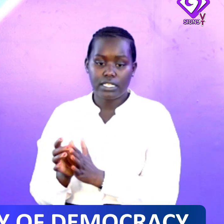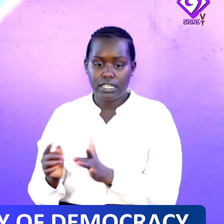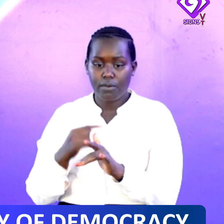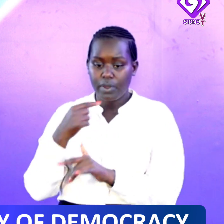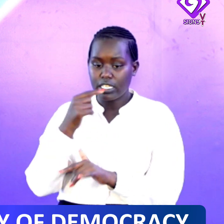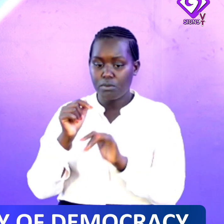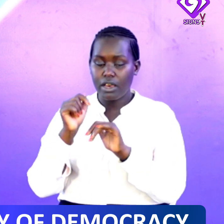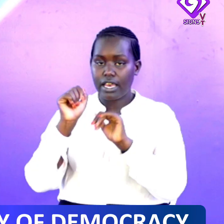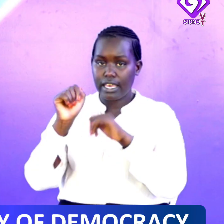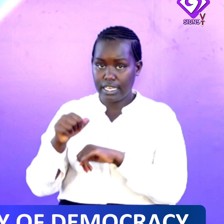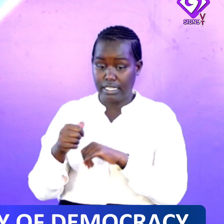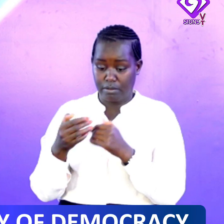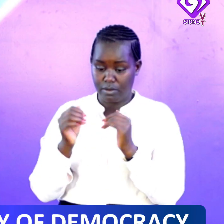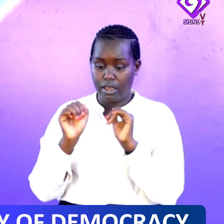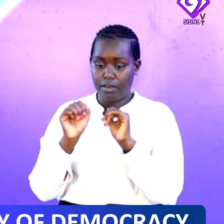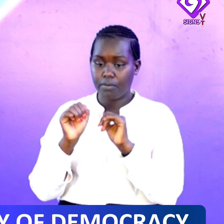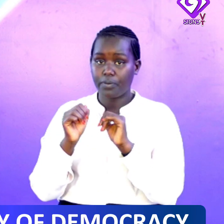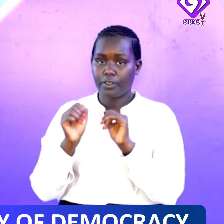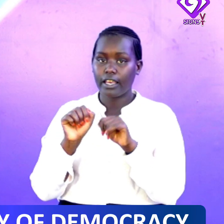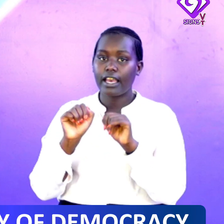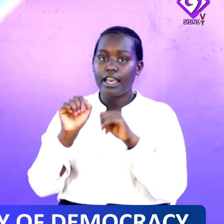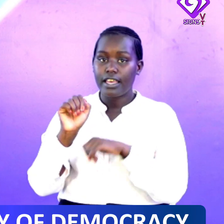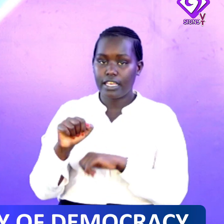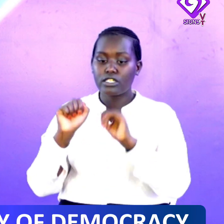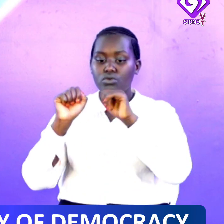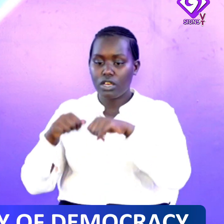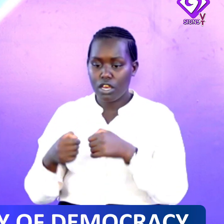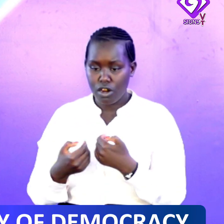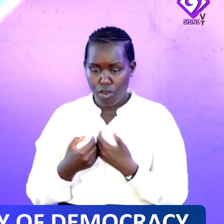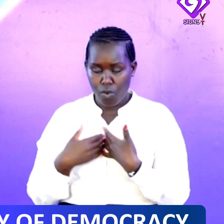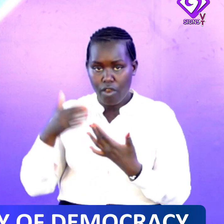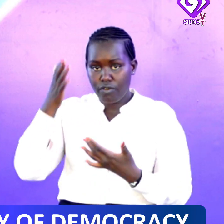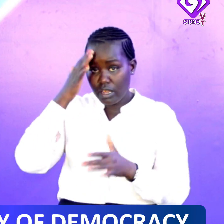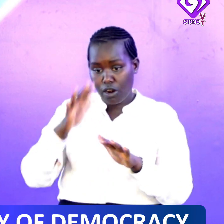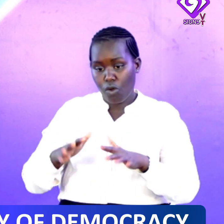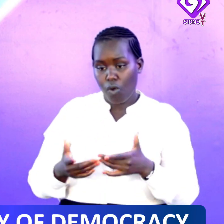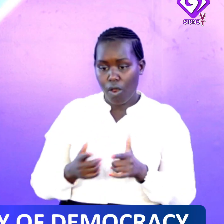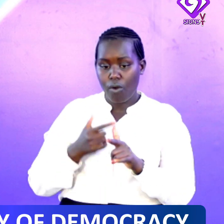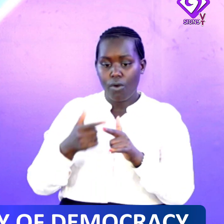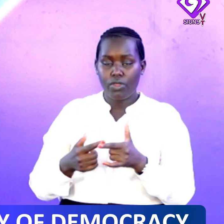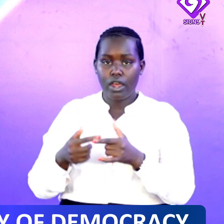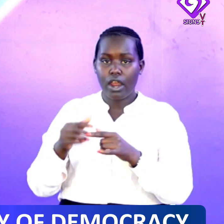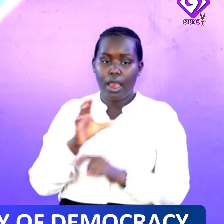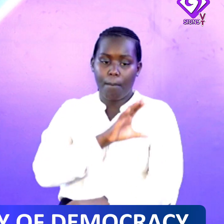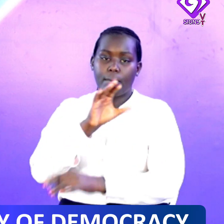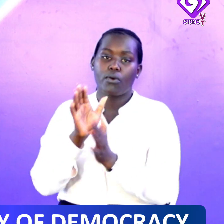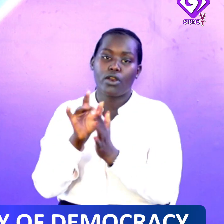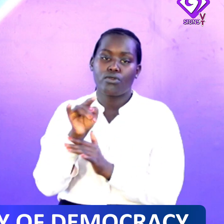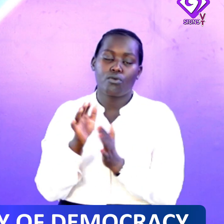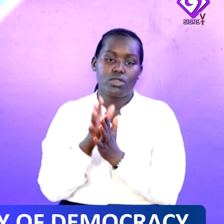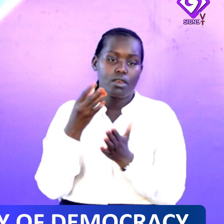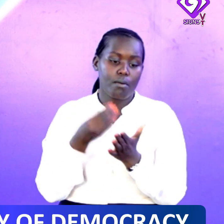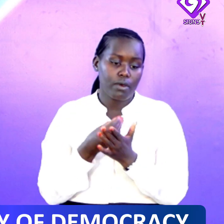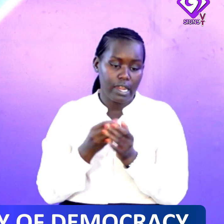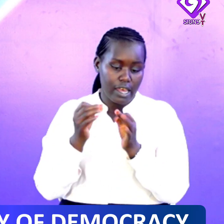we can, I'm a banker, means you have the know-how and then I empower you with money. So with someone